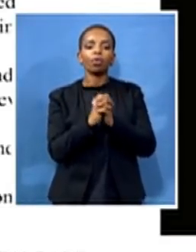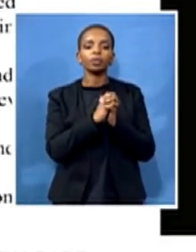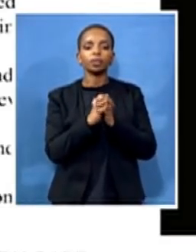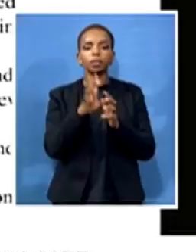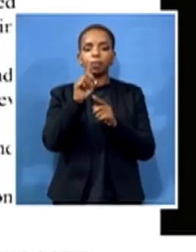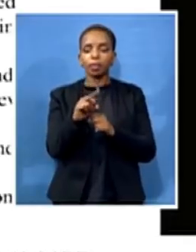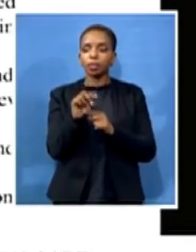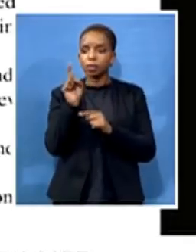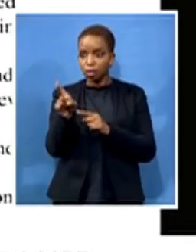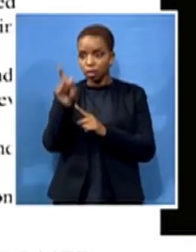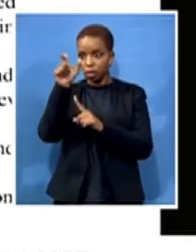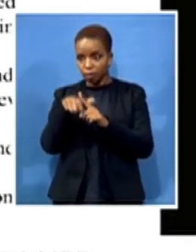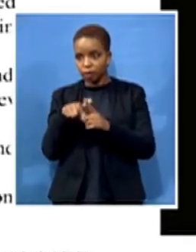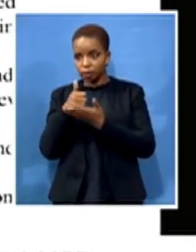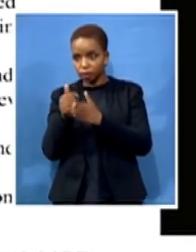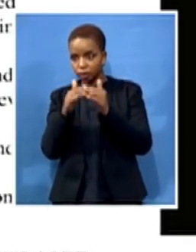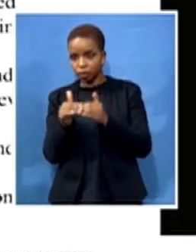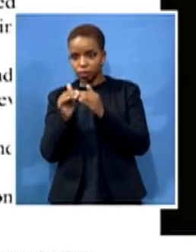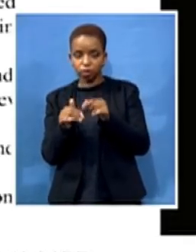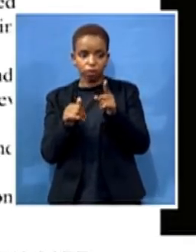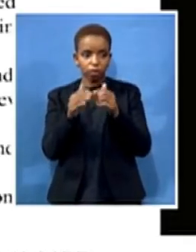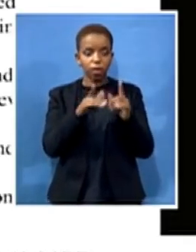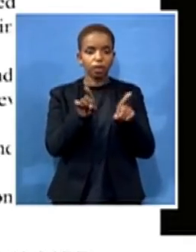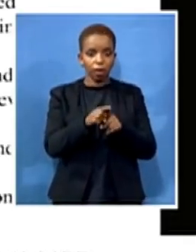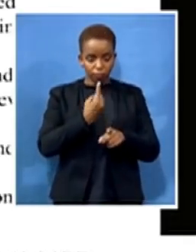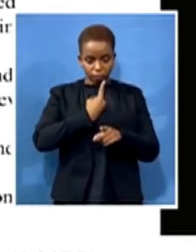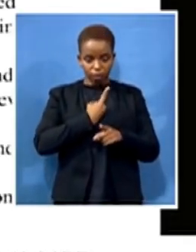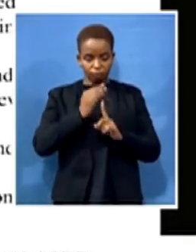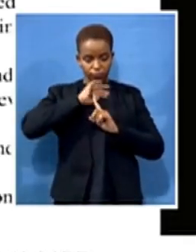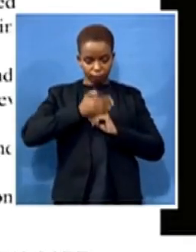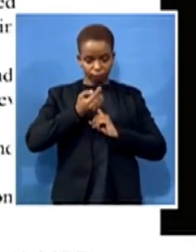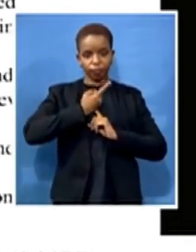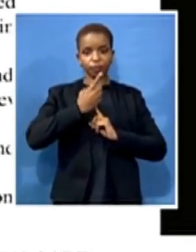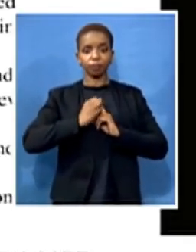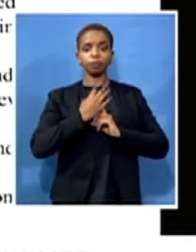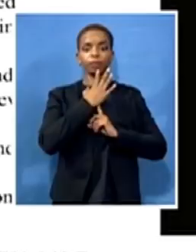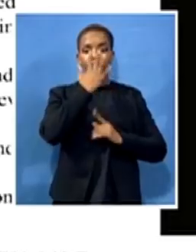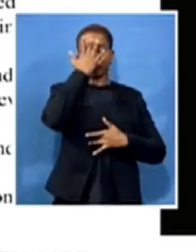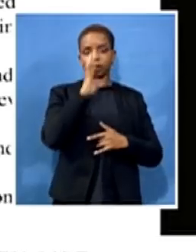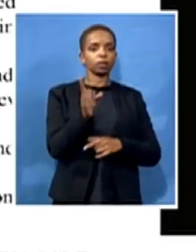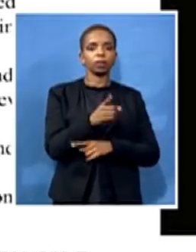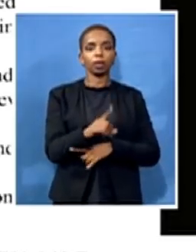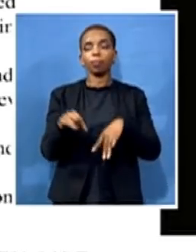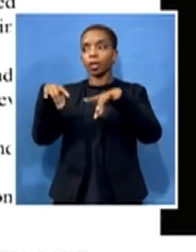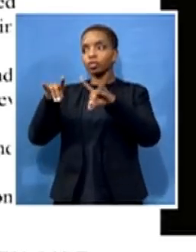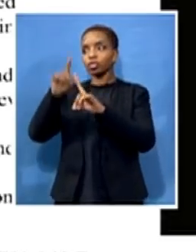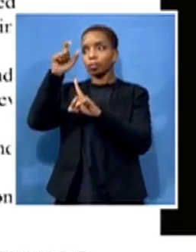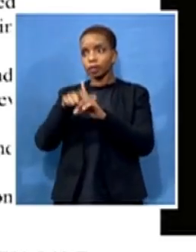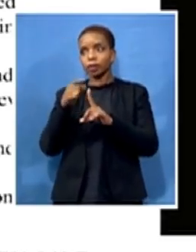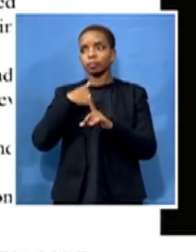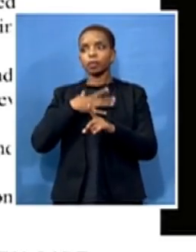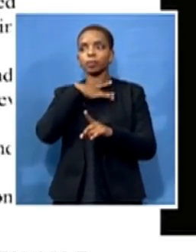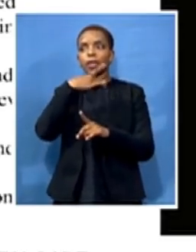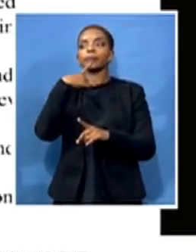to be infected. So largely, Chairperson, I'd like to say that's where we are. I'd like to bring this one to a close